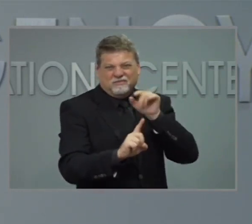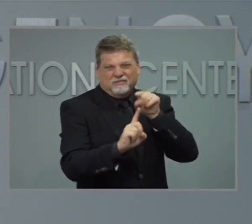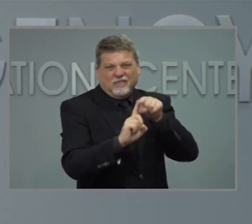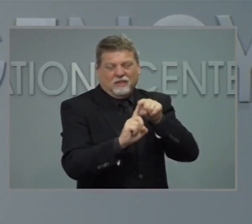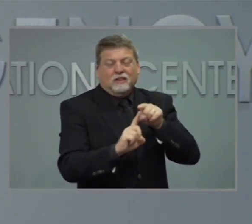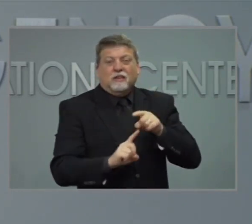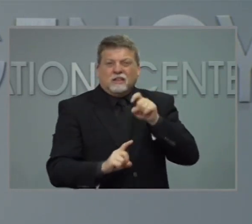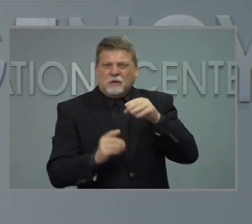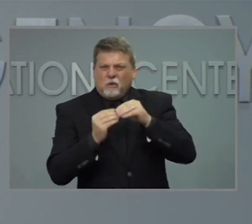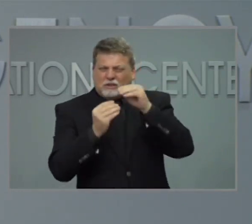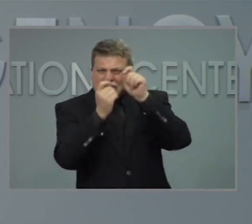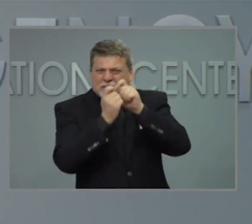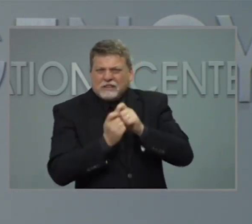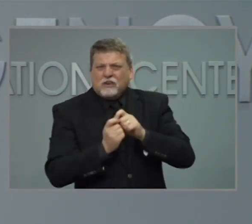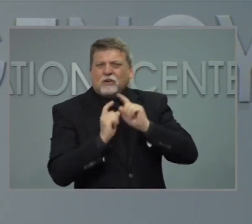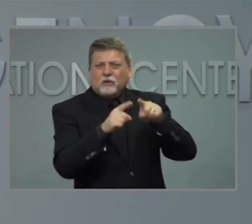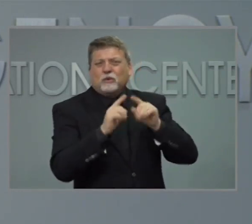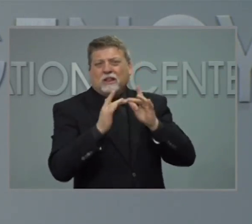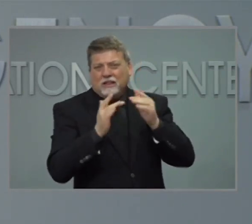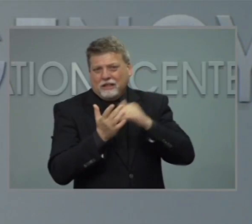information about vaccines at